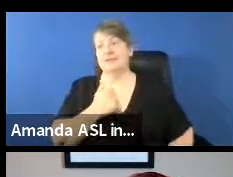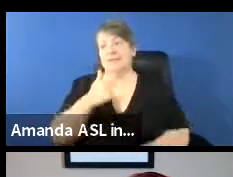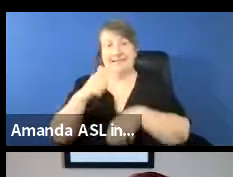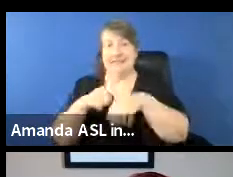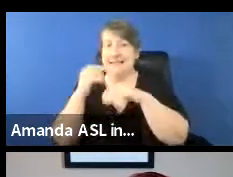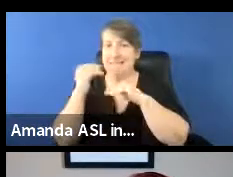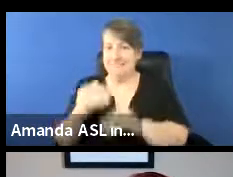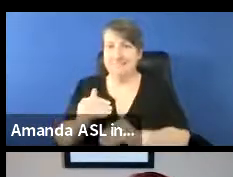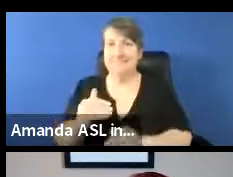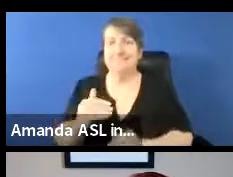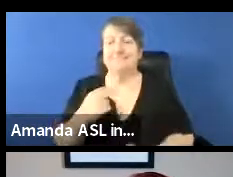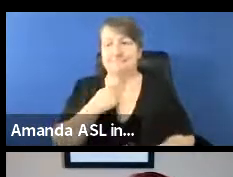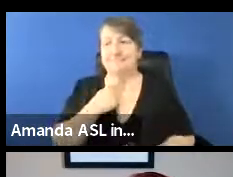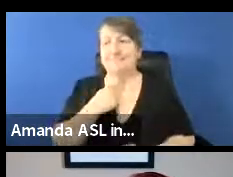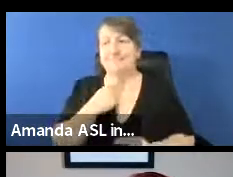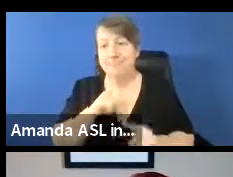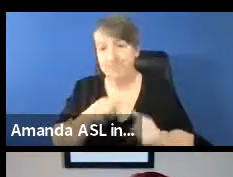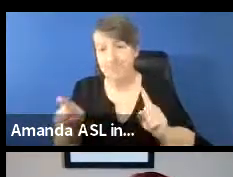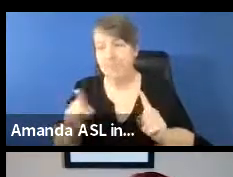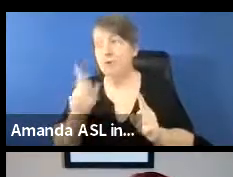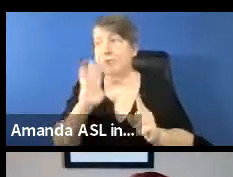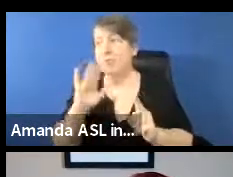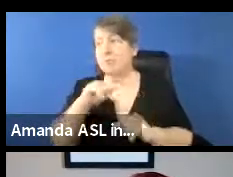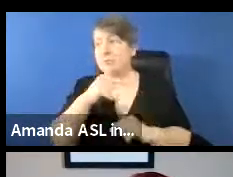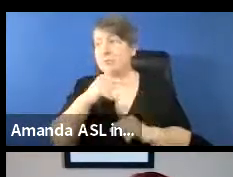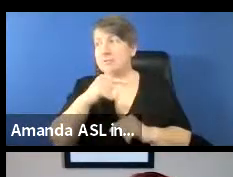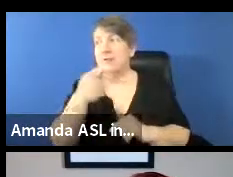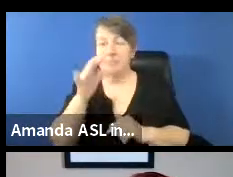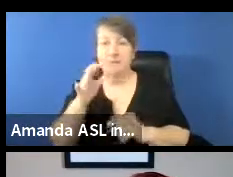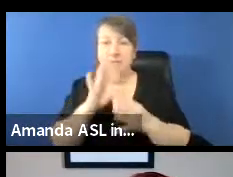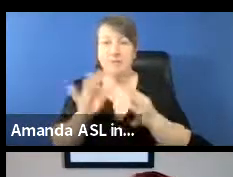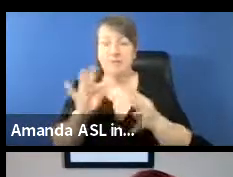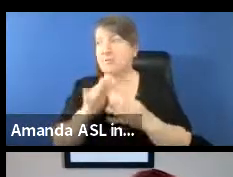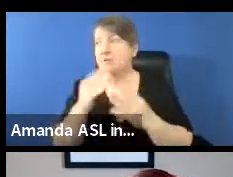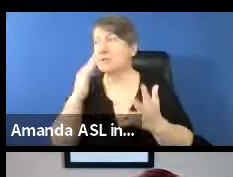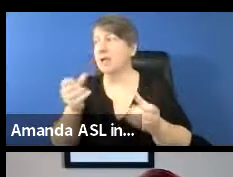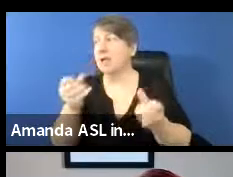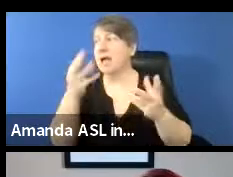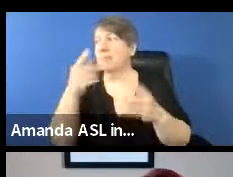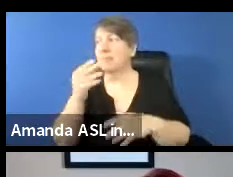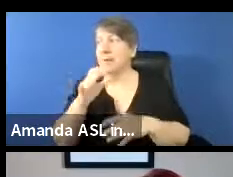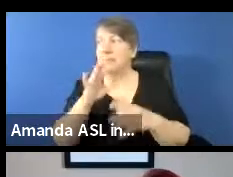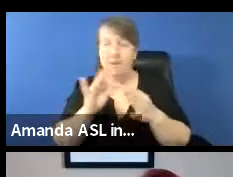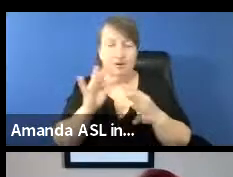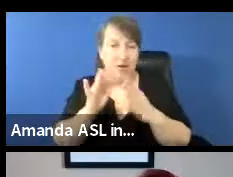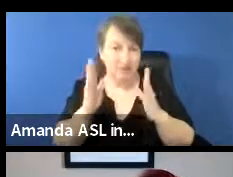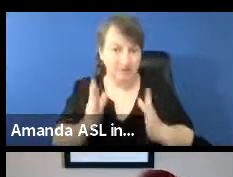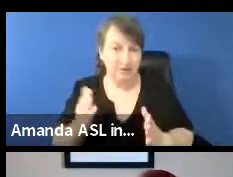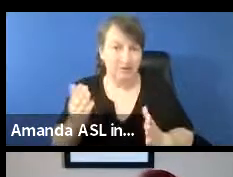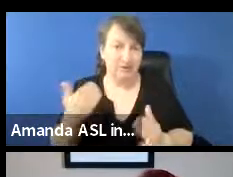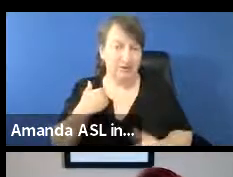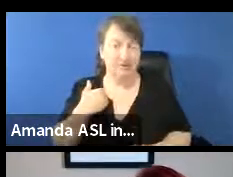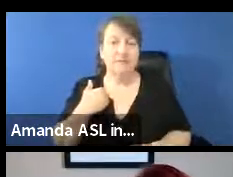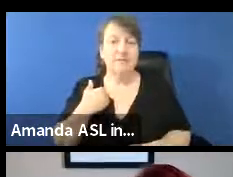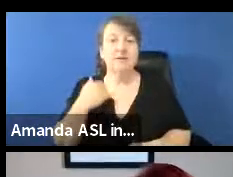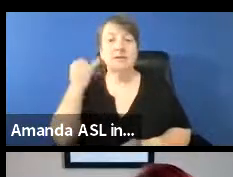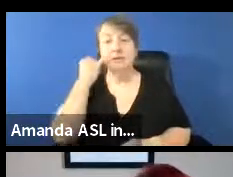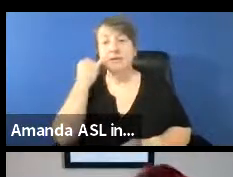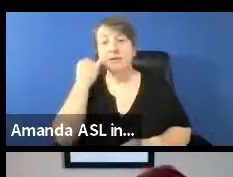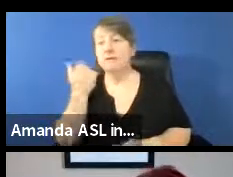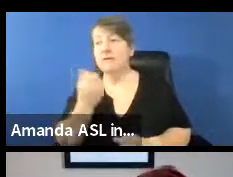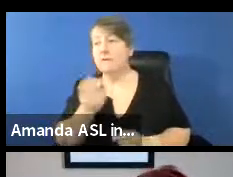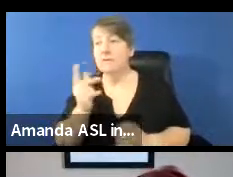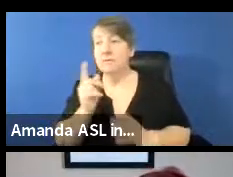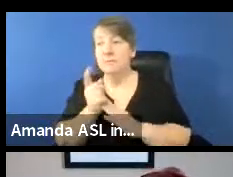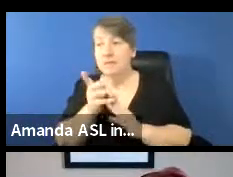limits, but what we'll do is move to public comment. We don't know how many public commenters we have. So if we do have just a few minutes